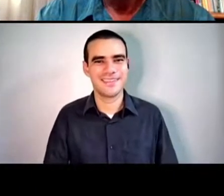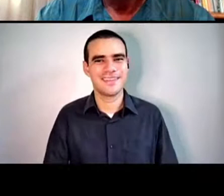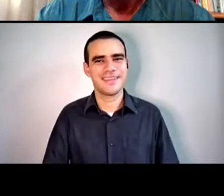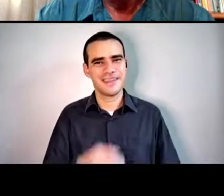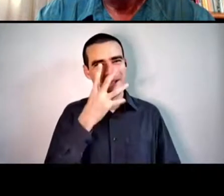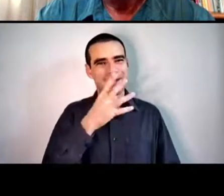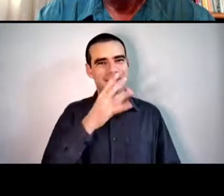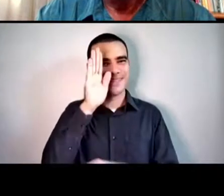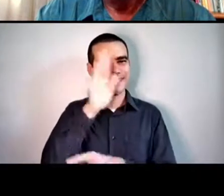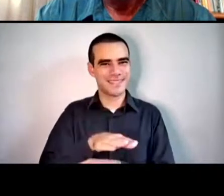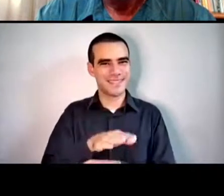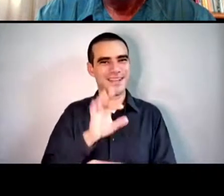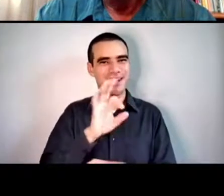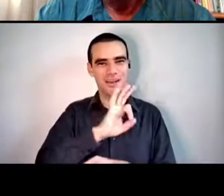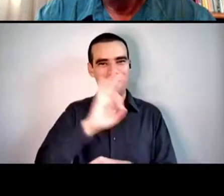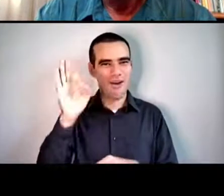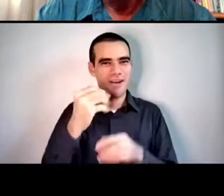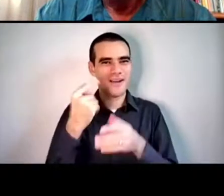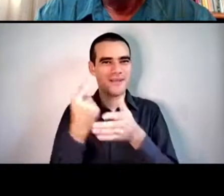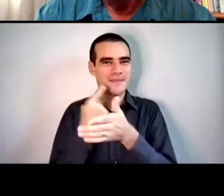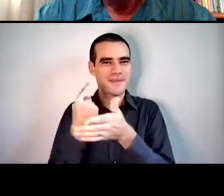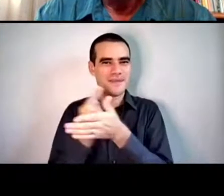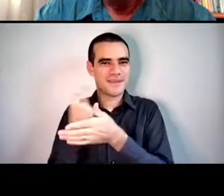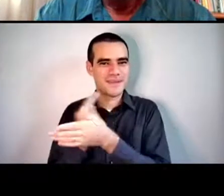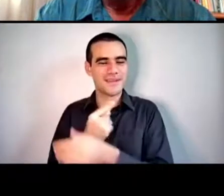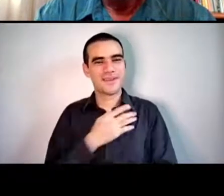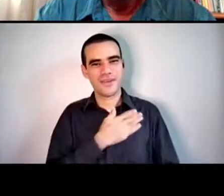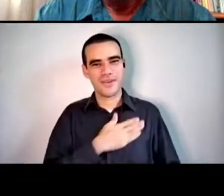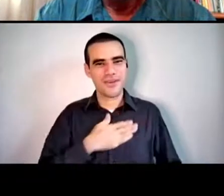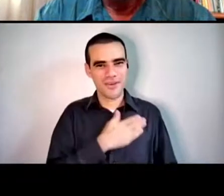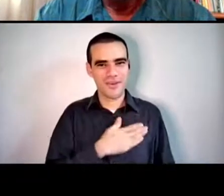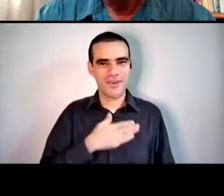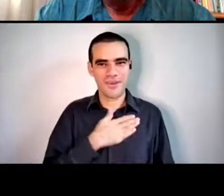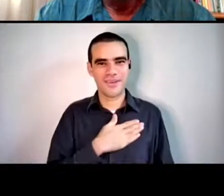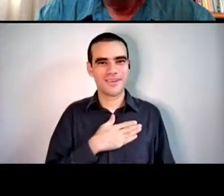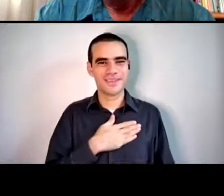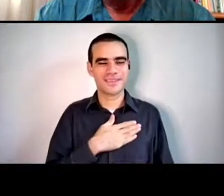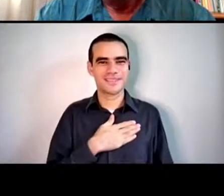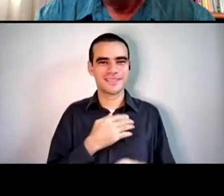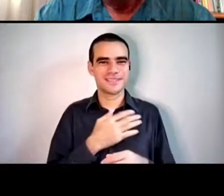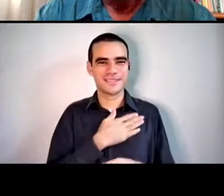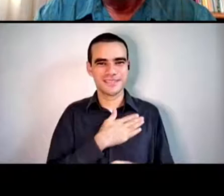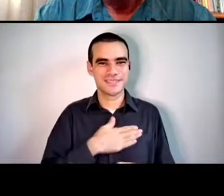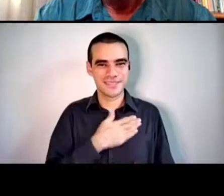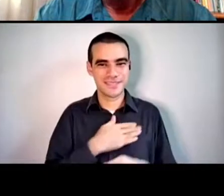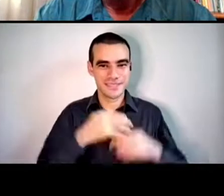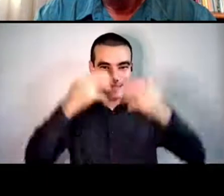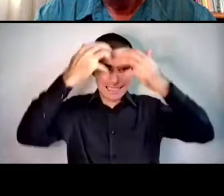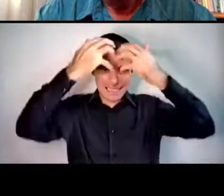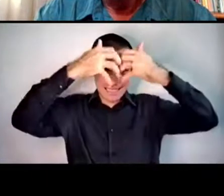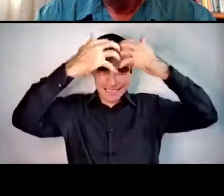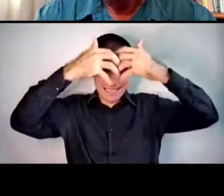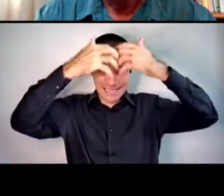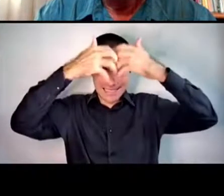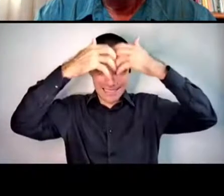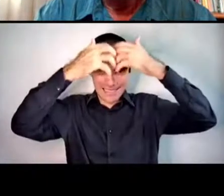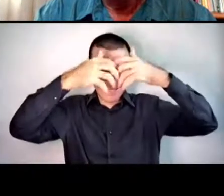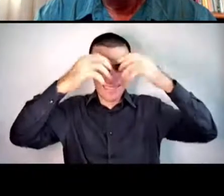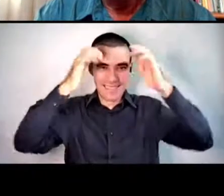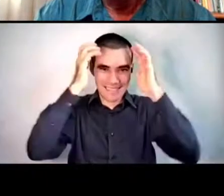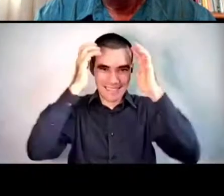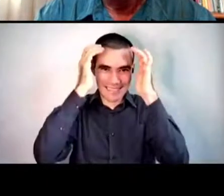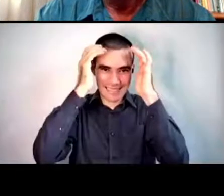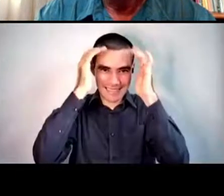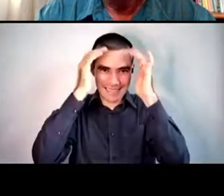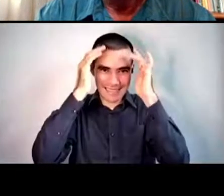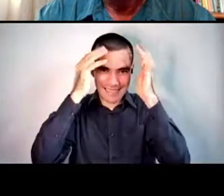Wow, Foster Brown, it was worth the afternoon. I love the question that the brain